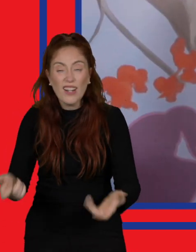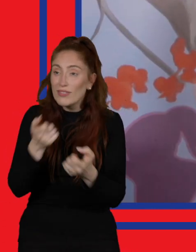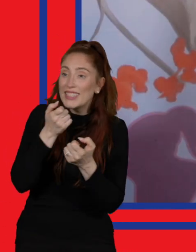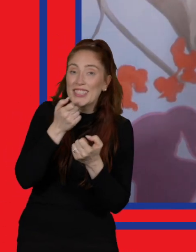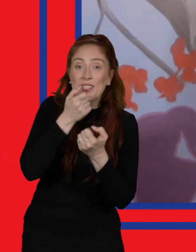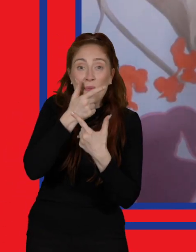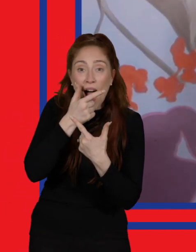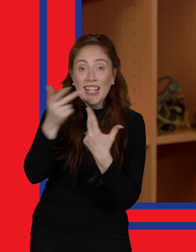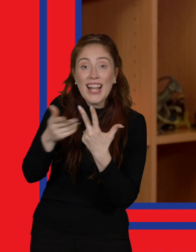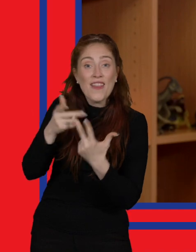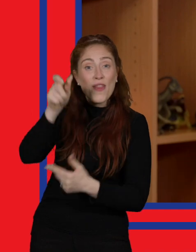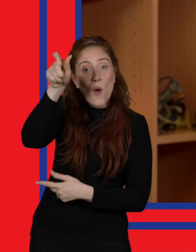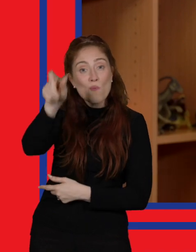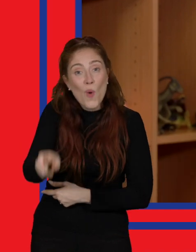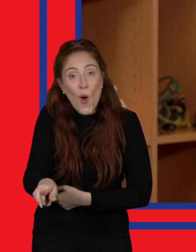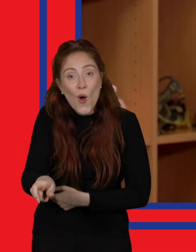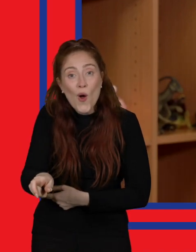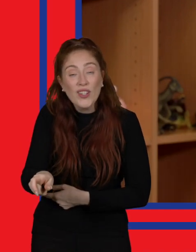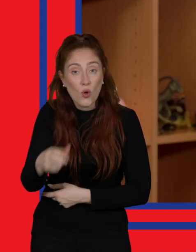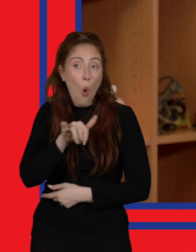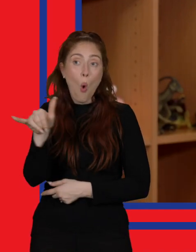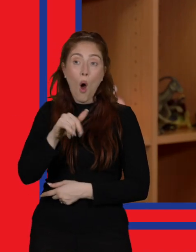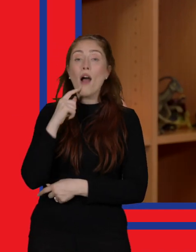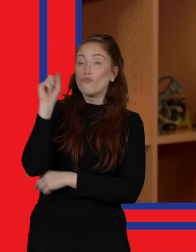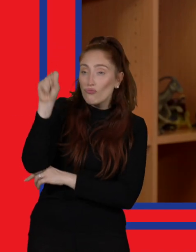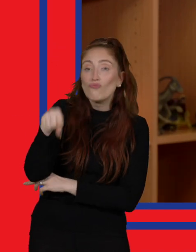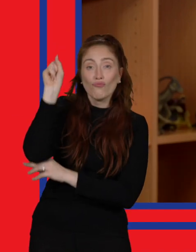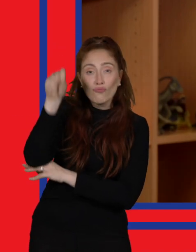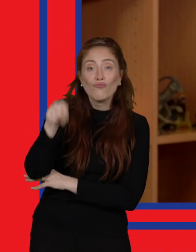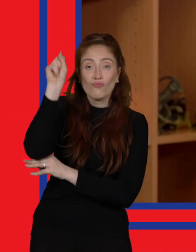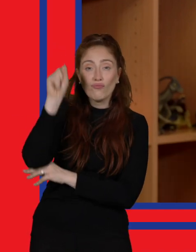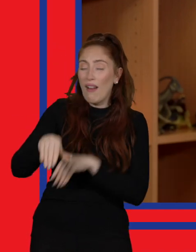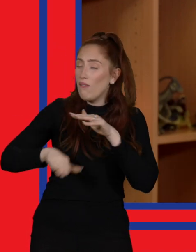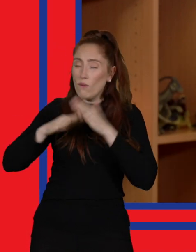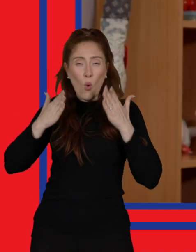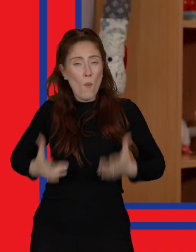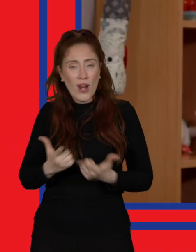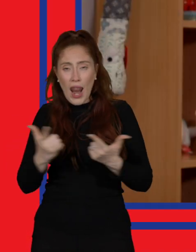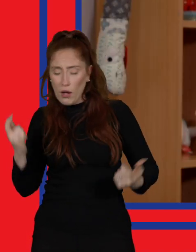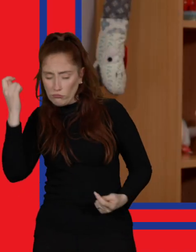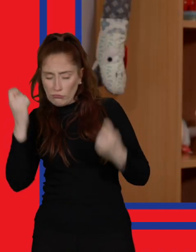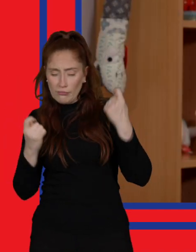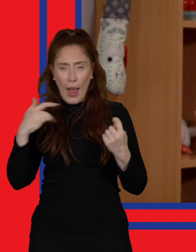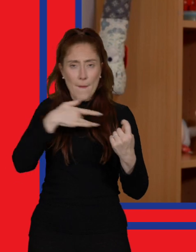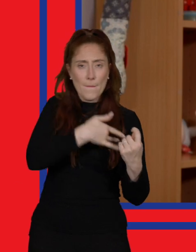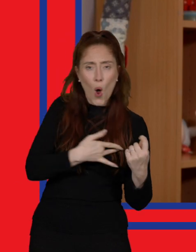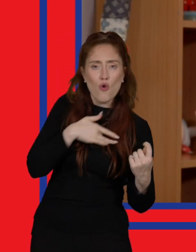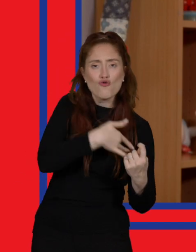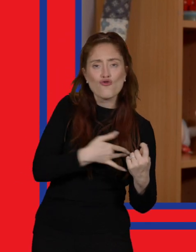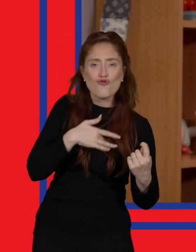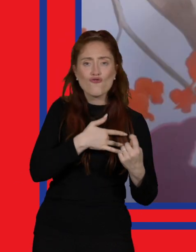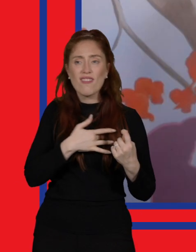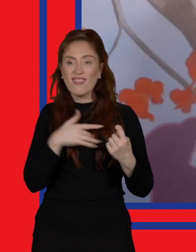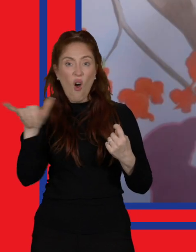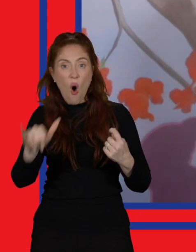Enthusiastic consent looks like this. Smiling at the person, nodding your head. Positive body language and